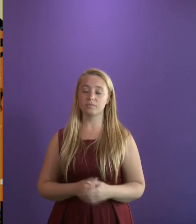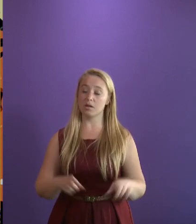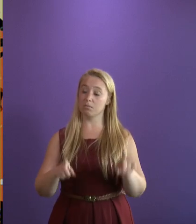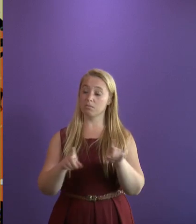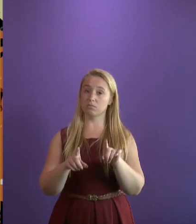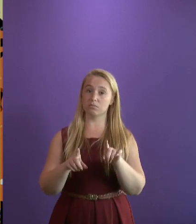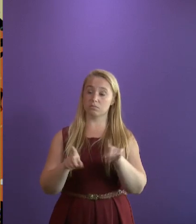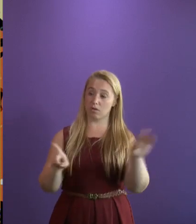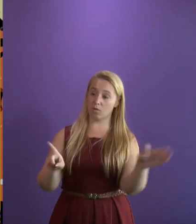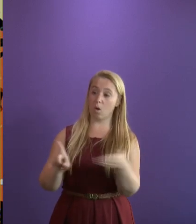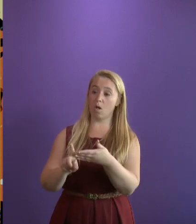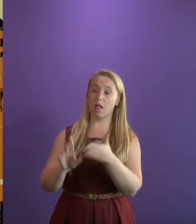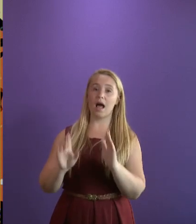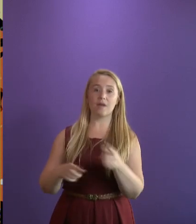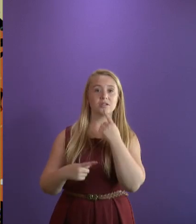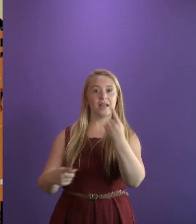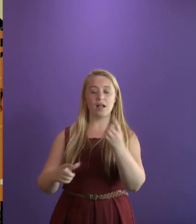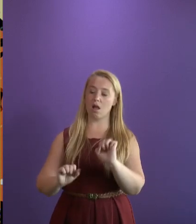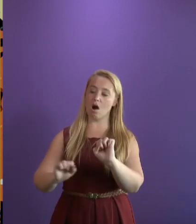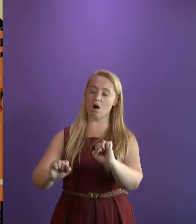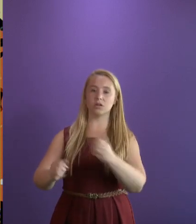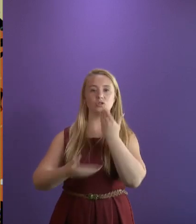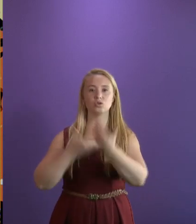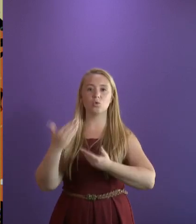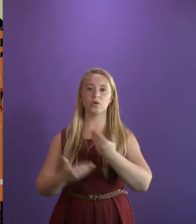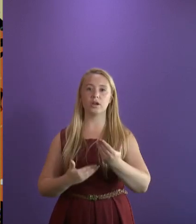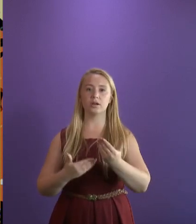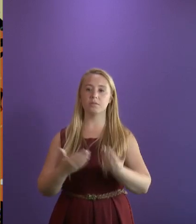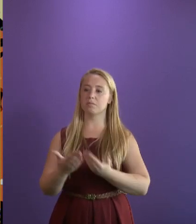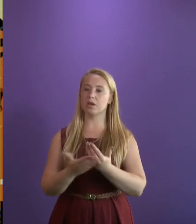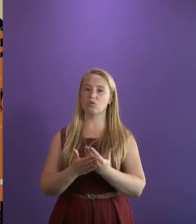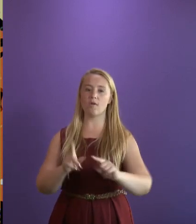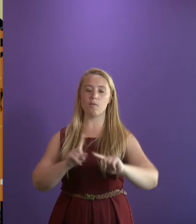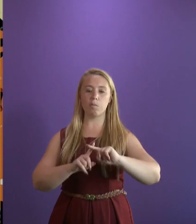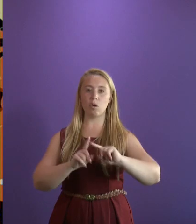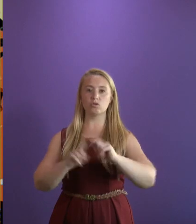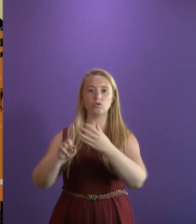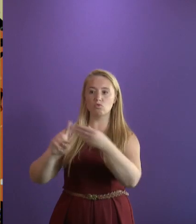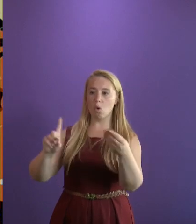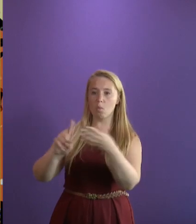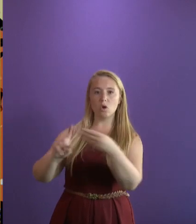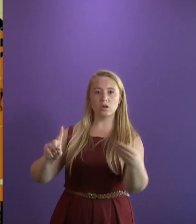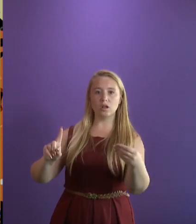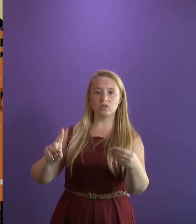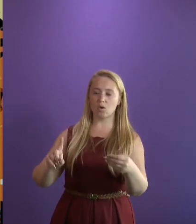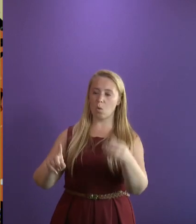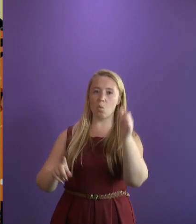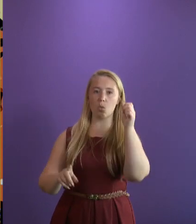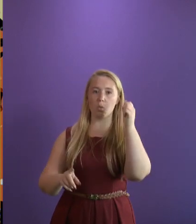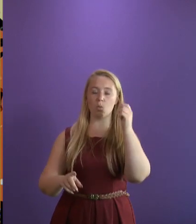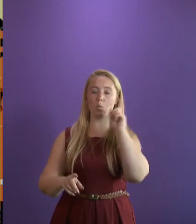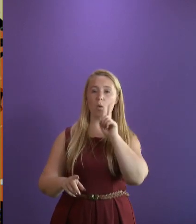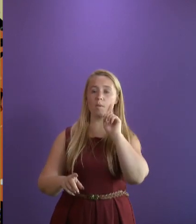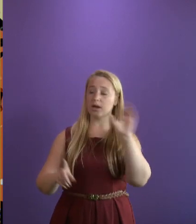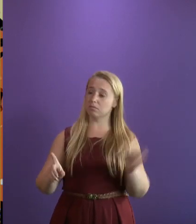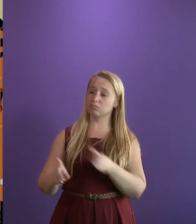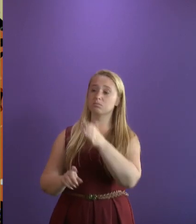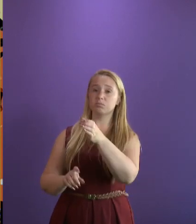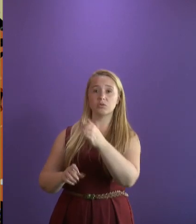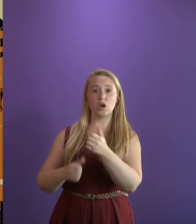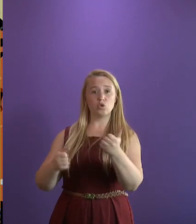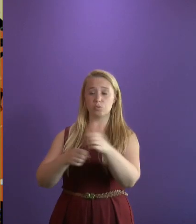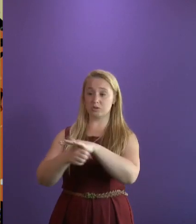us to tell her story, make sure the positive role models are out there so people can see women are in positions and can do it. Could I just